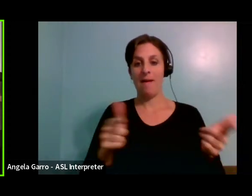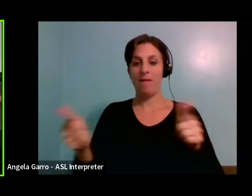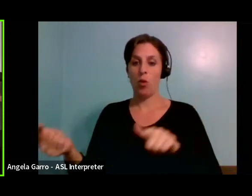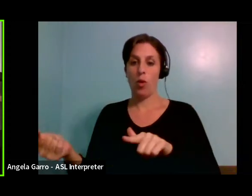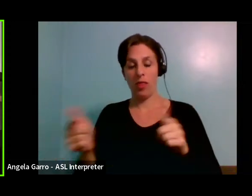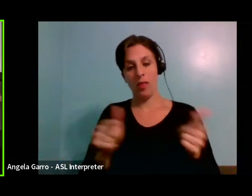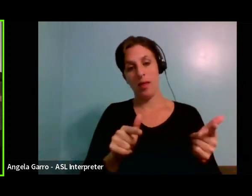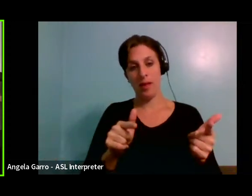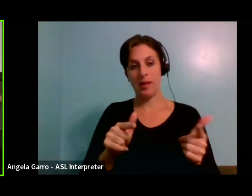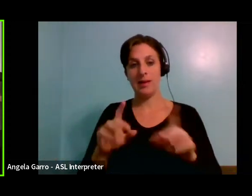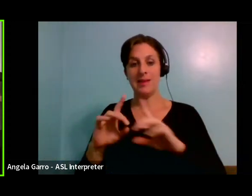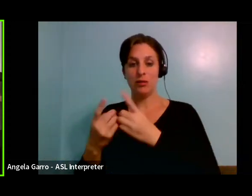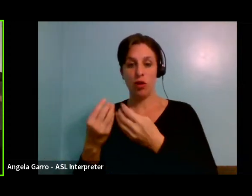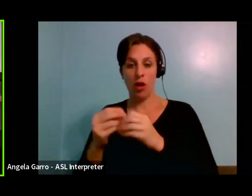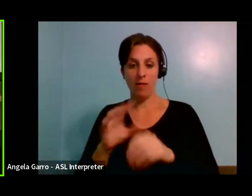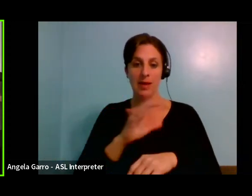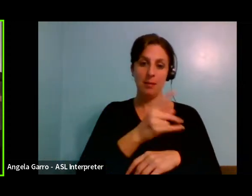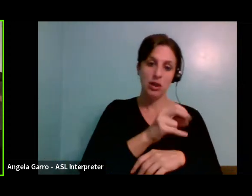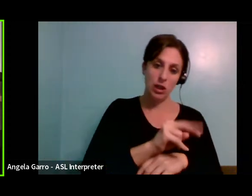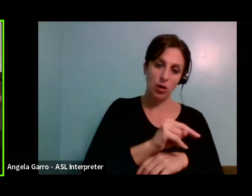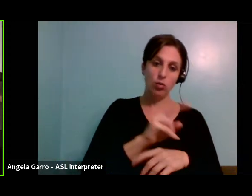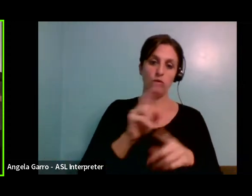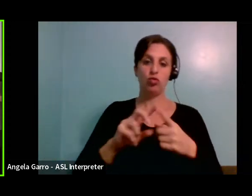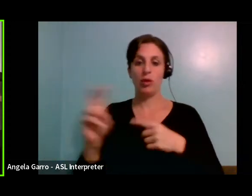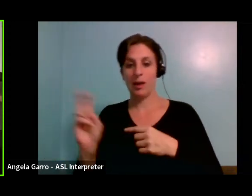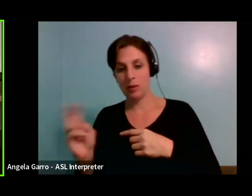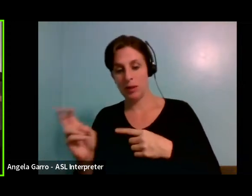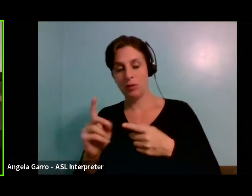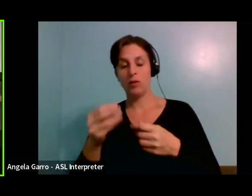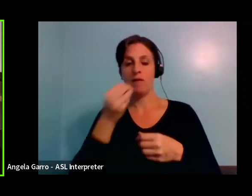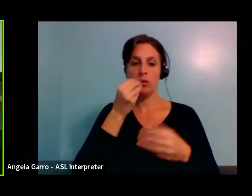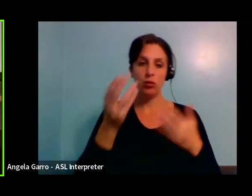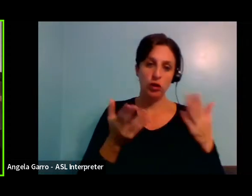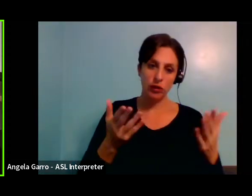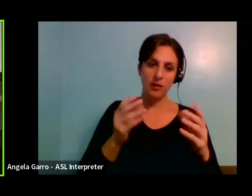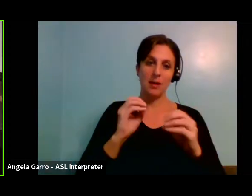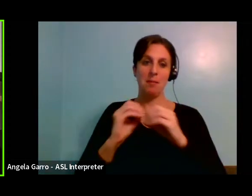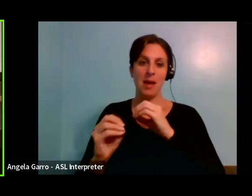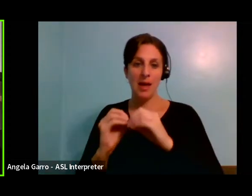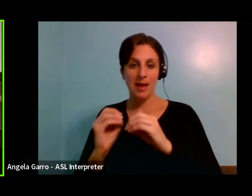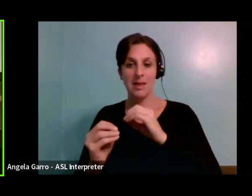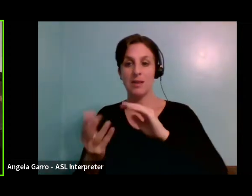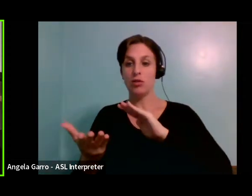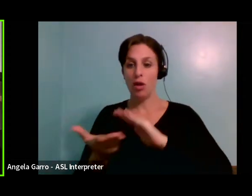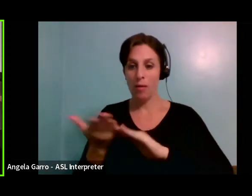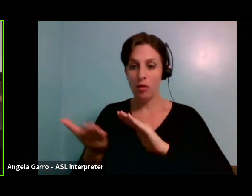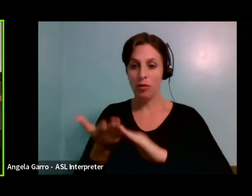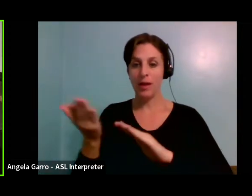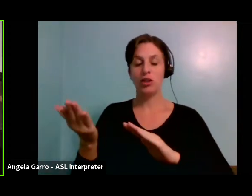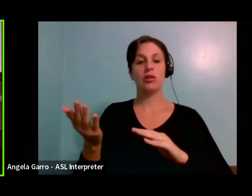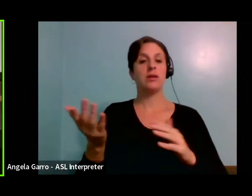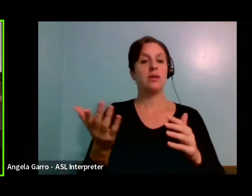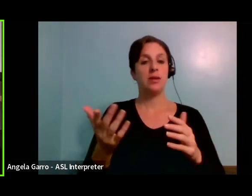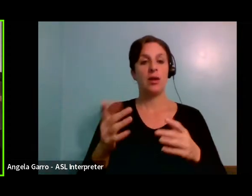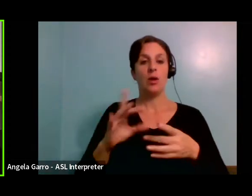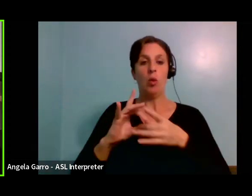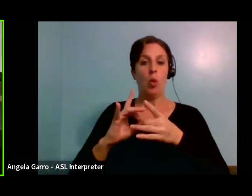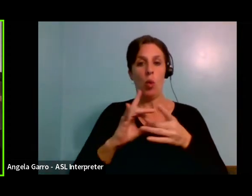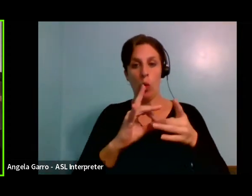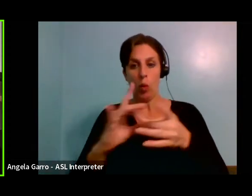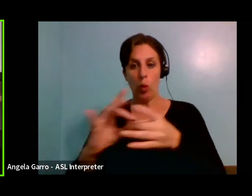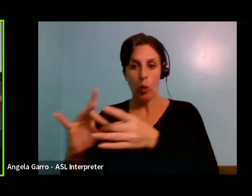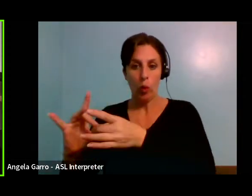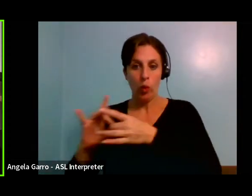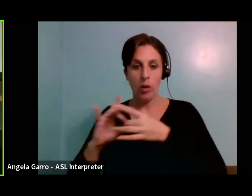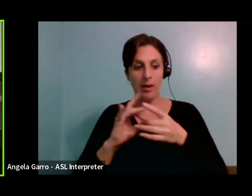district office to Cappuccino to transportation to food service to maintenance and operations, coordinating every single